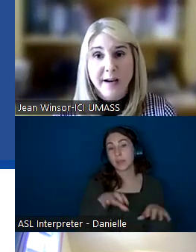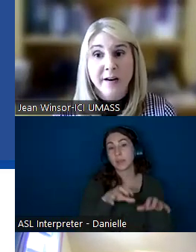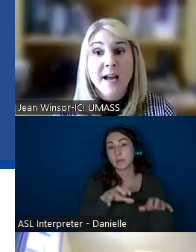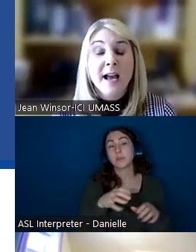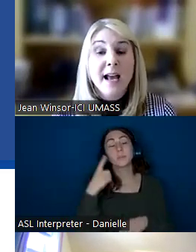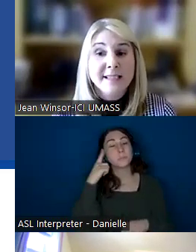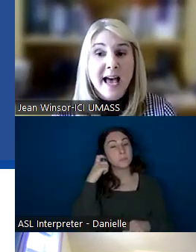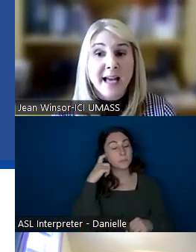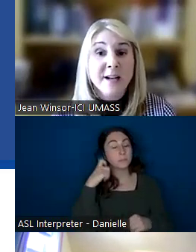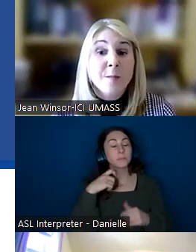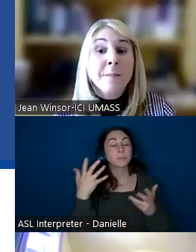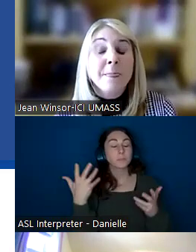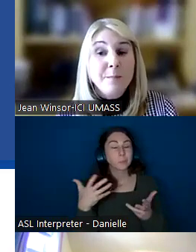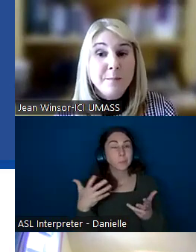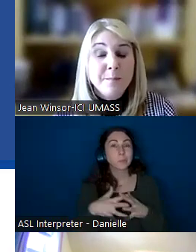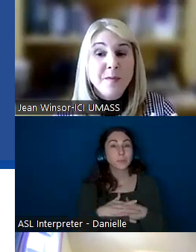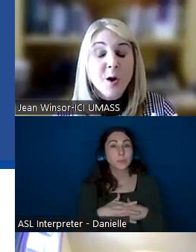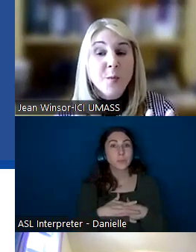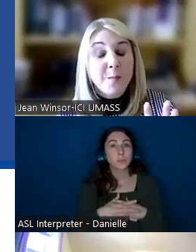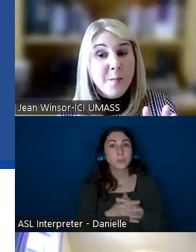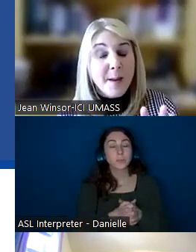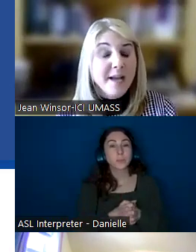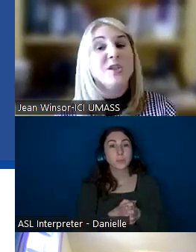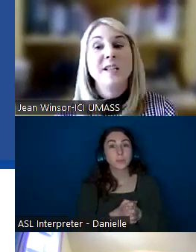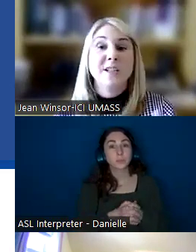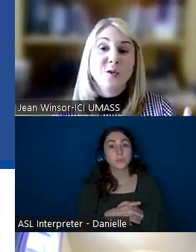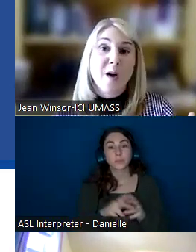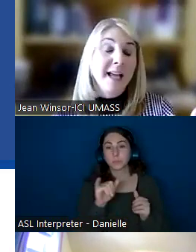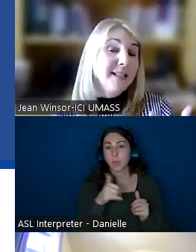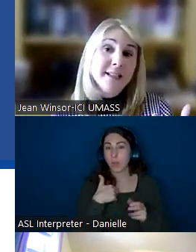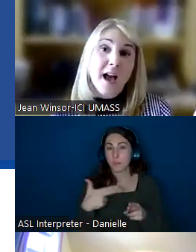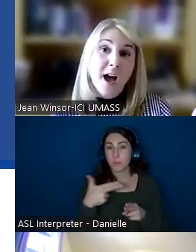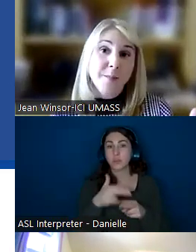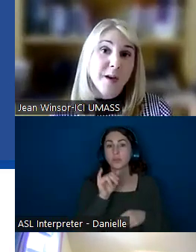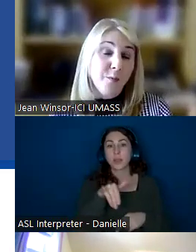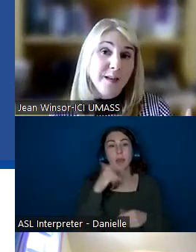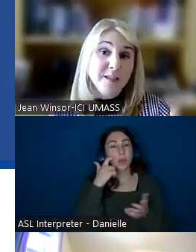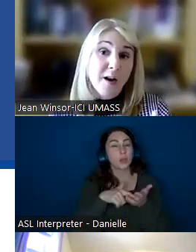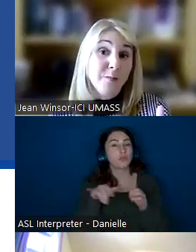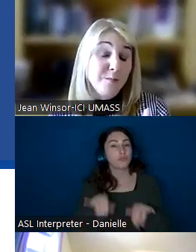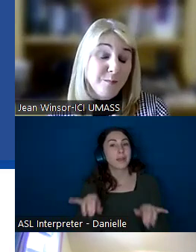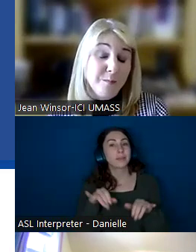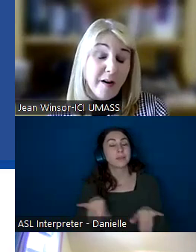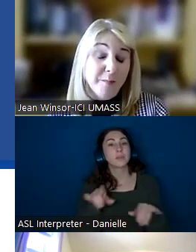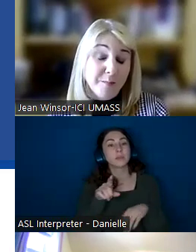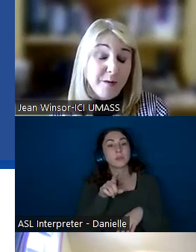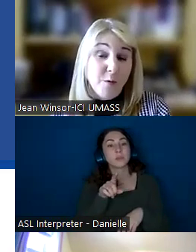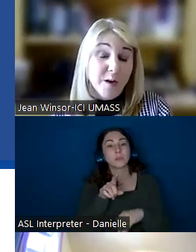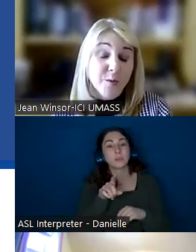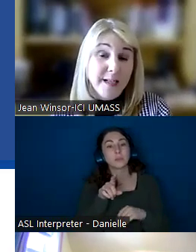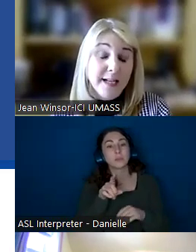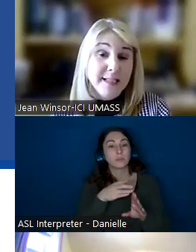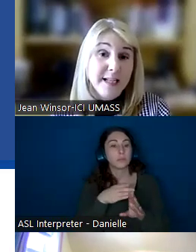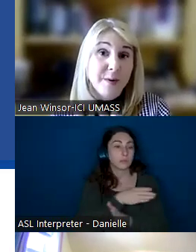happened there is that I mentioned the trend that we saw